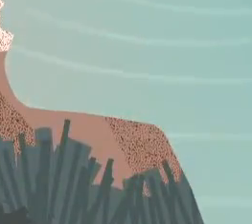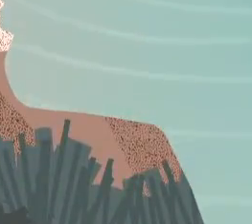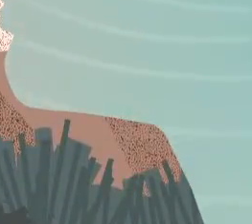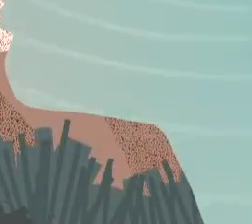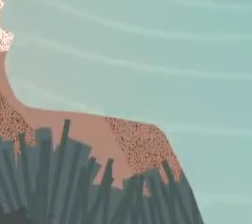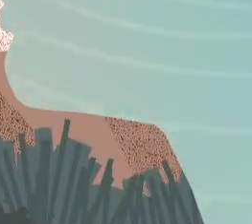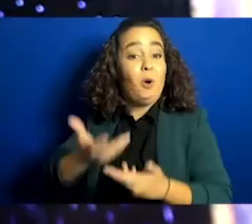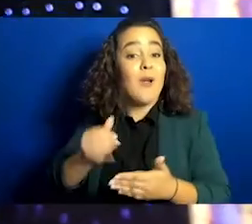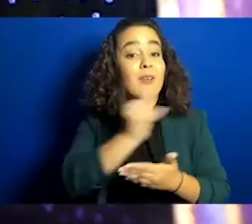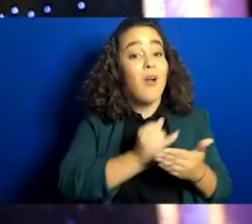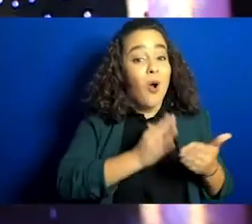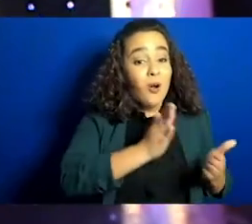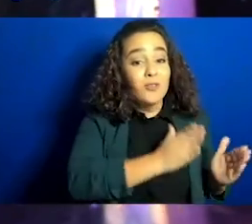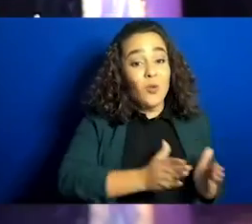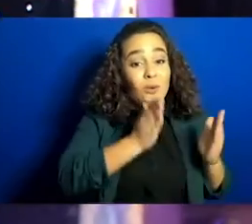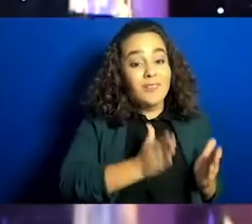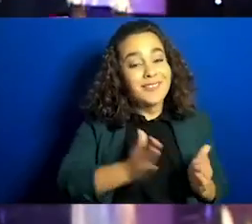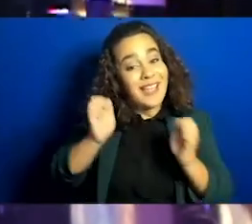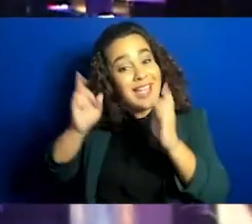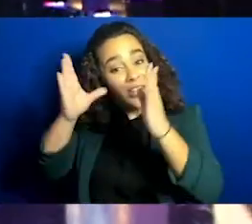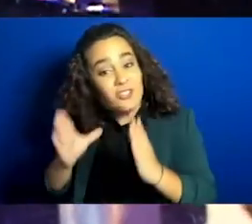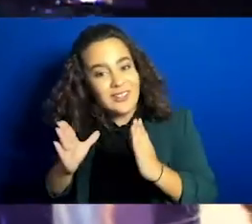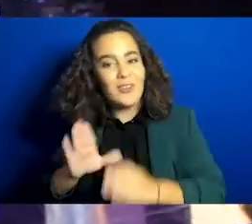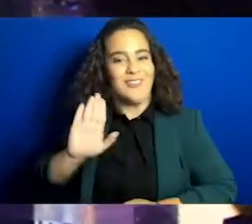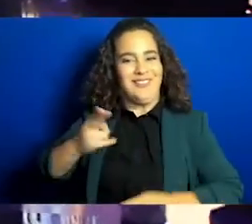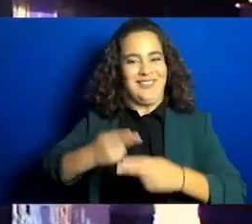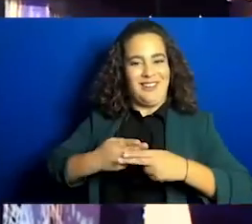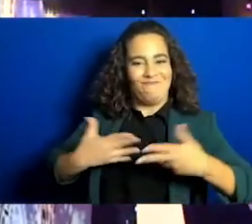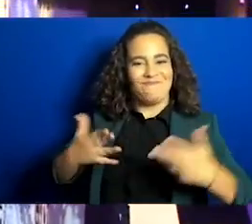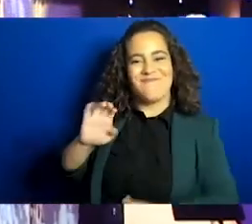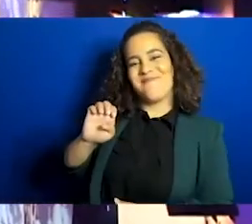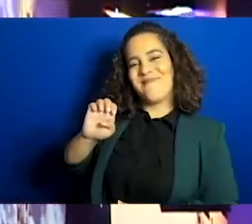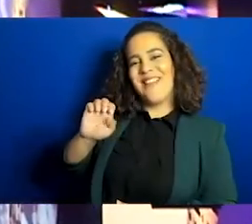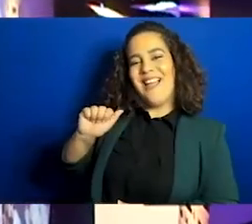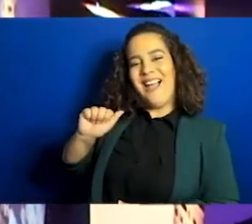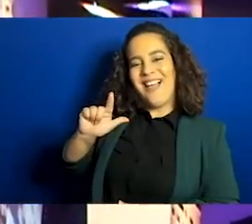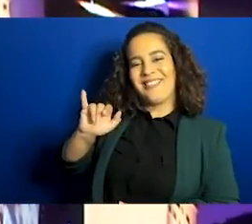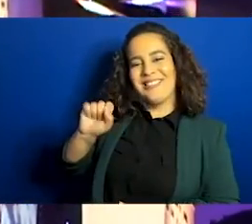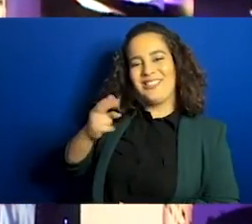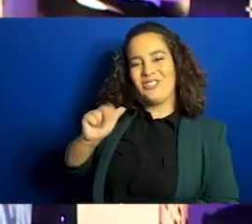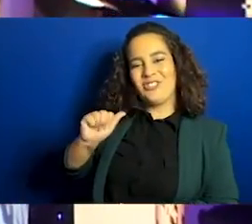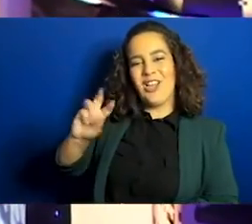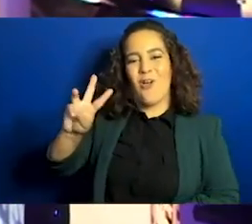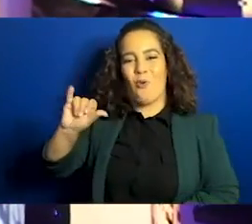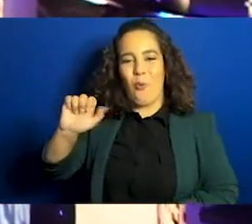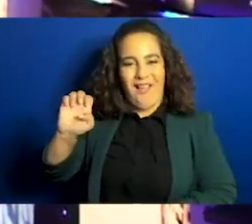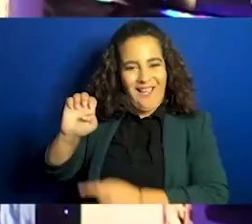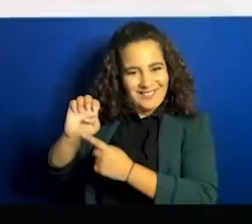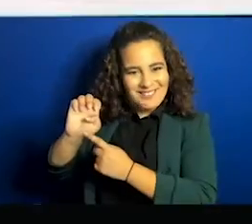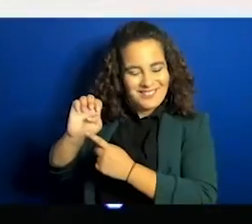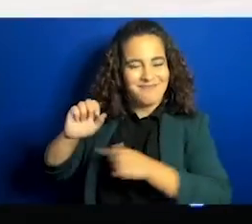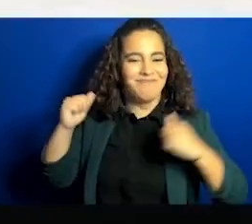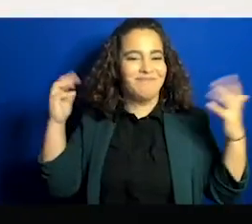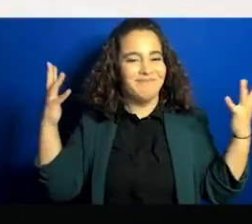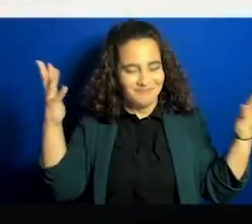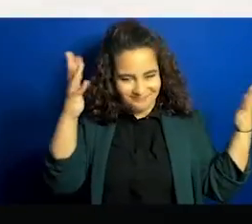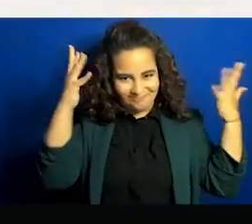introducing poet, arts organizer, and educator, Alyesha Wise.